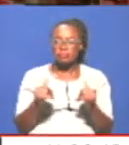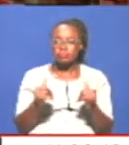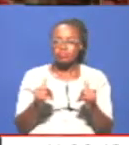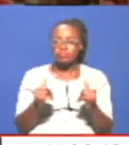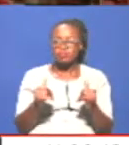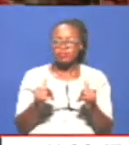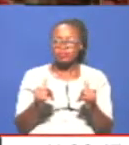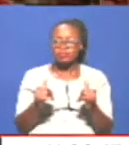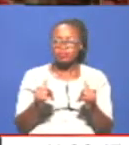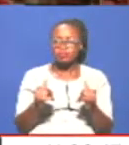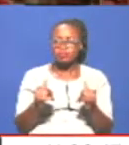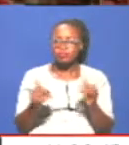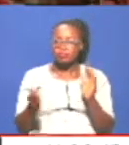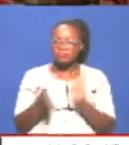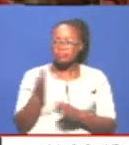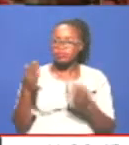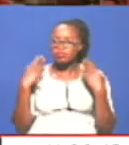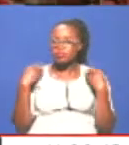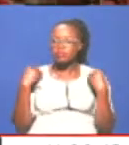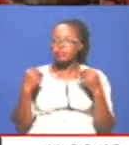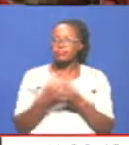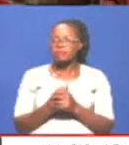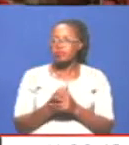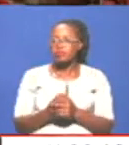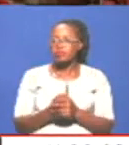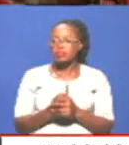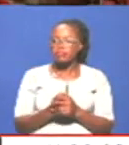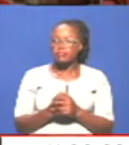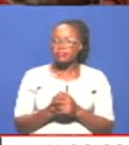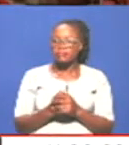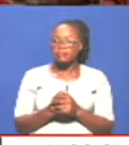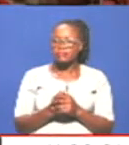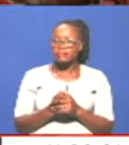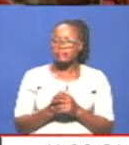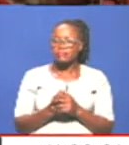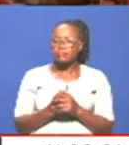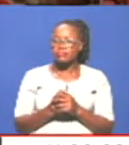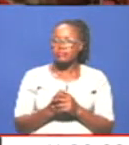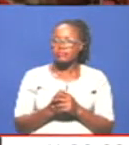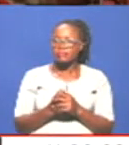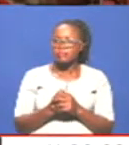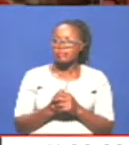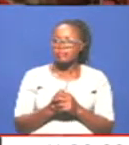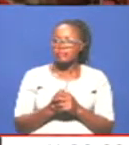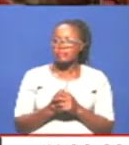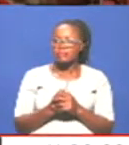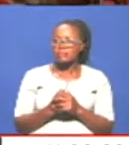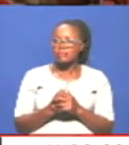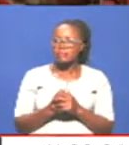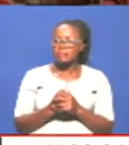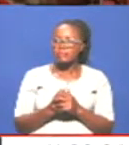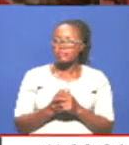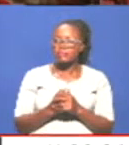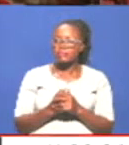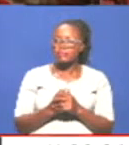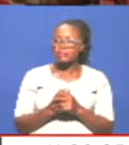play a 5-minute rapids game. I've got the stopwatch here with me. So what I'm going to do, I can tell, you know, ideally, just